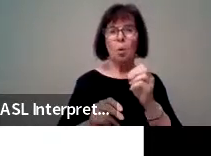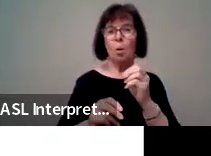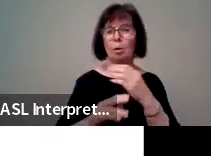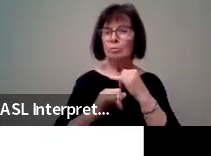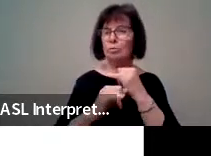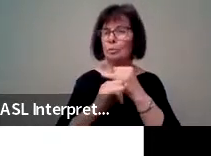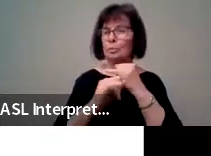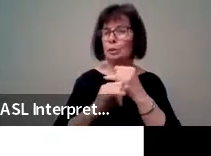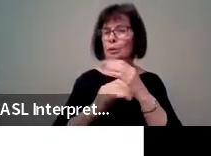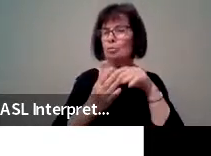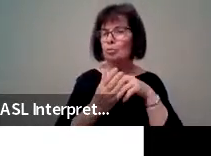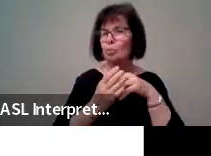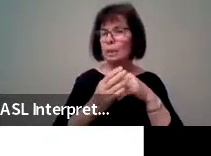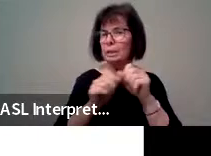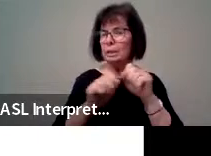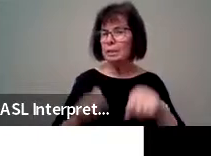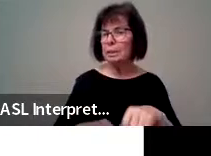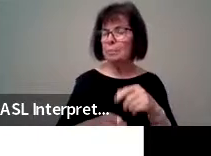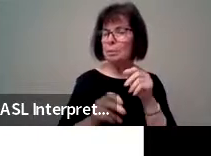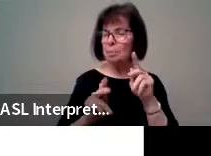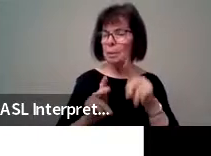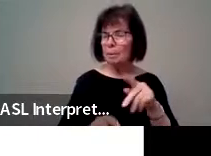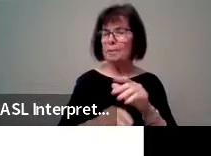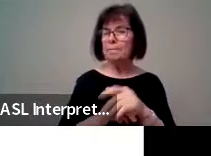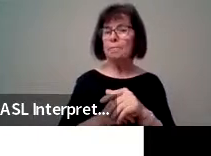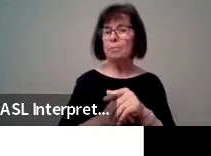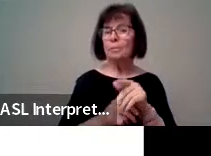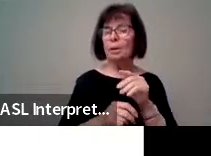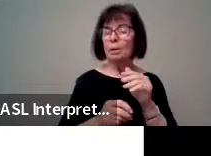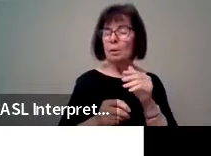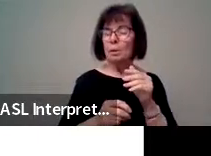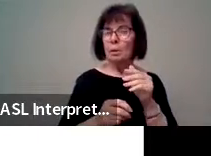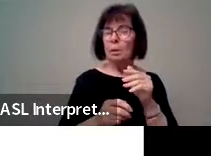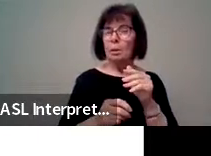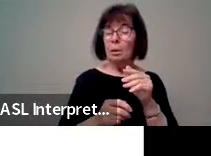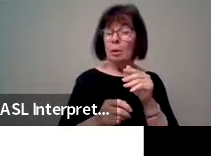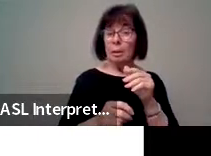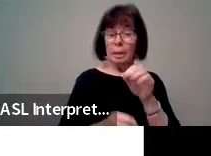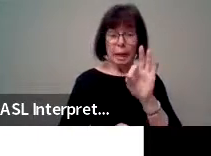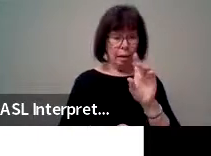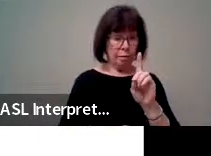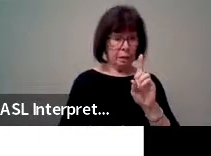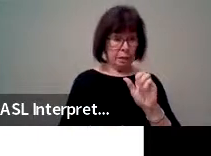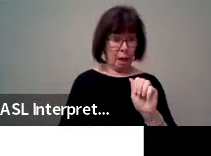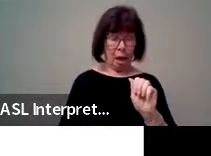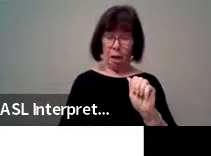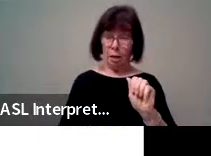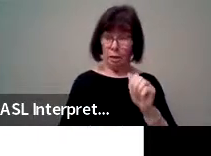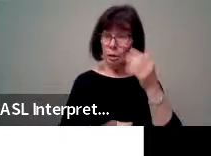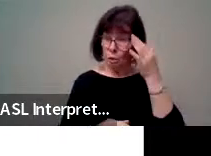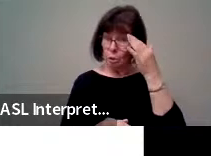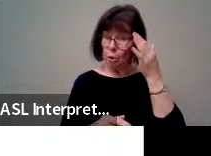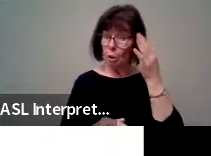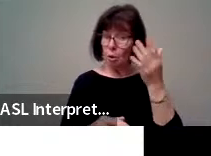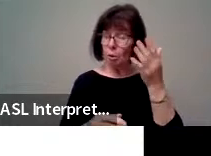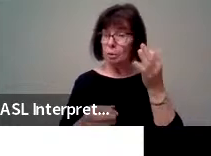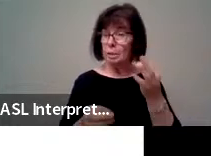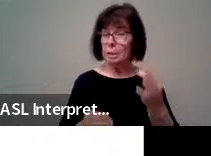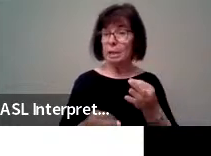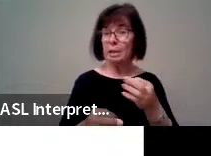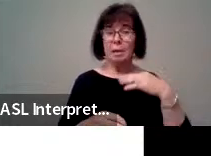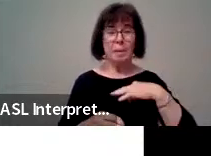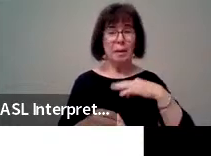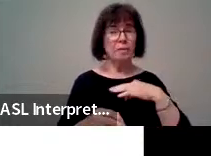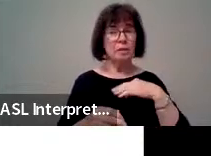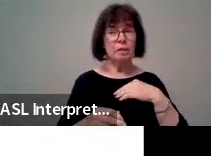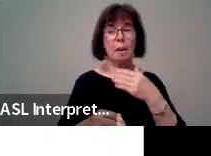not. And the FDA, determined that the potential benefits outweigh the potential risks. We